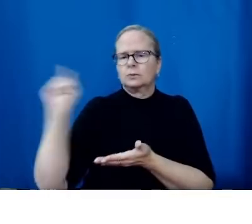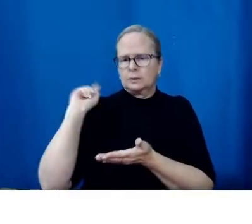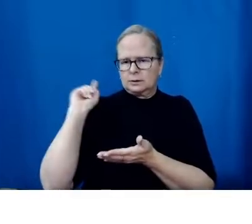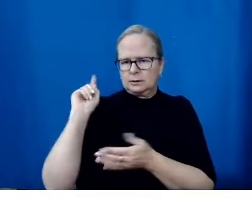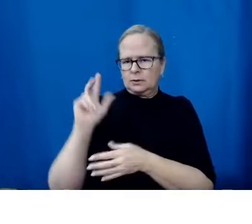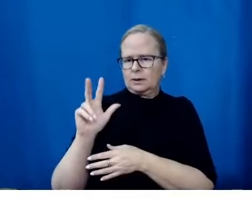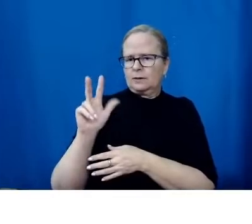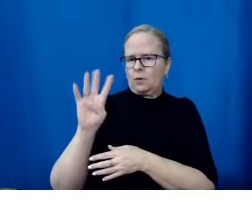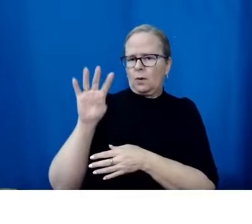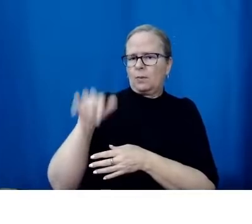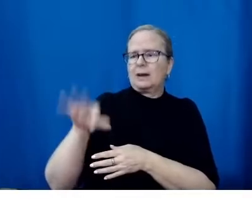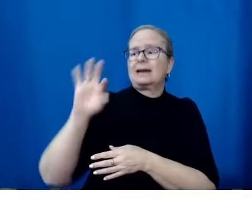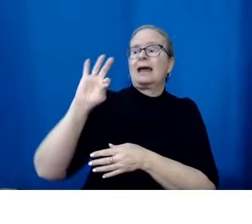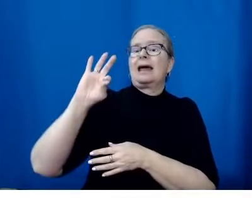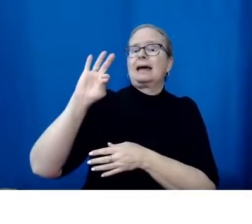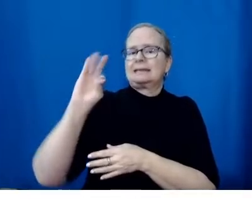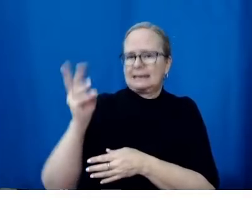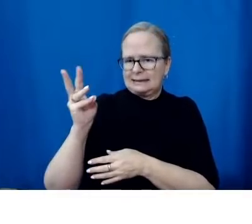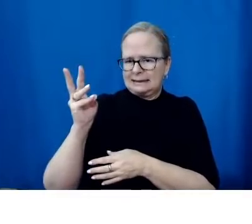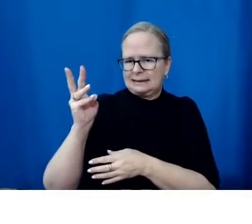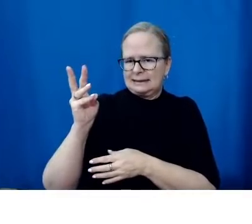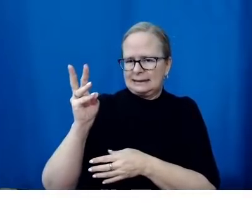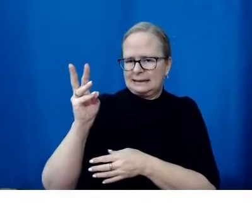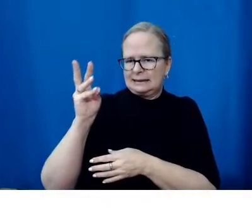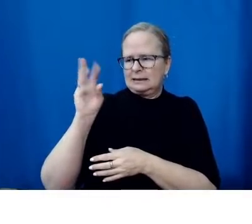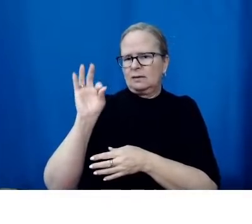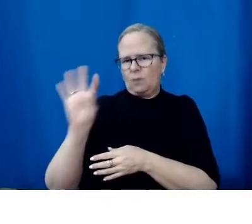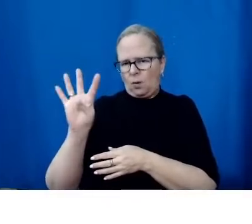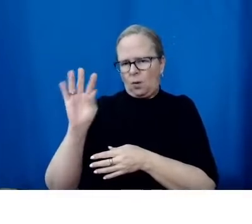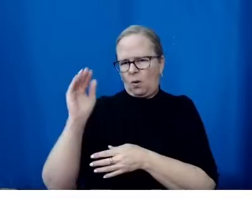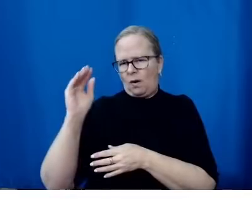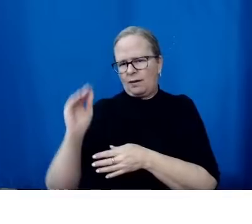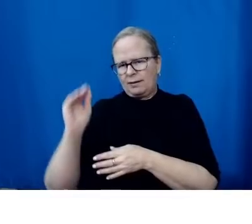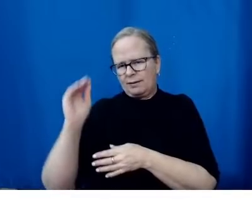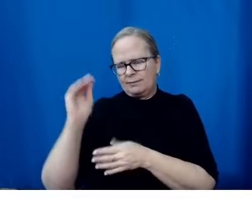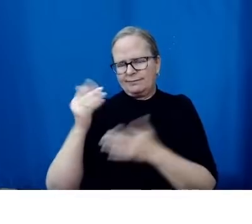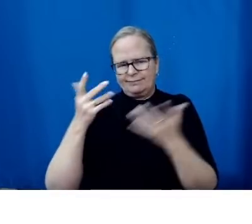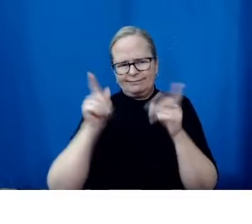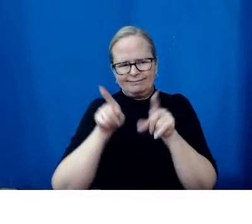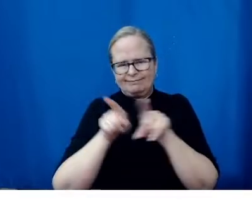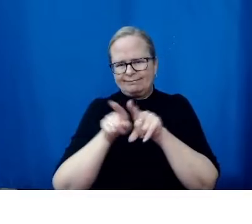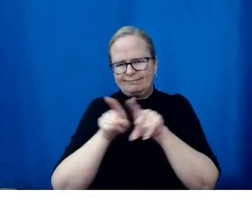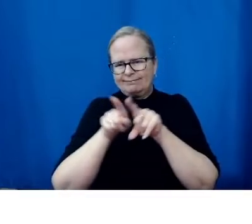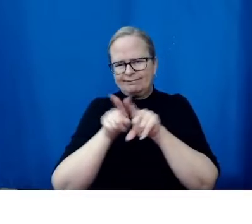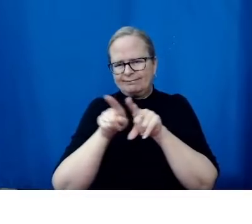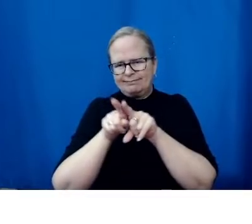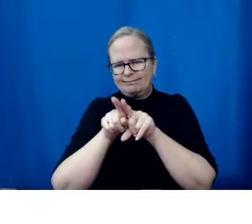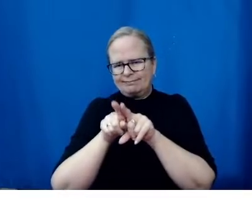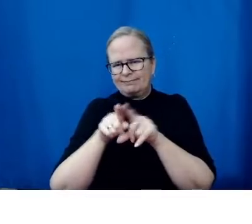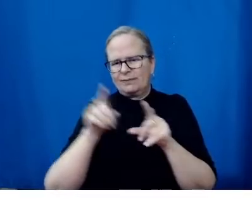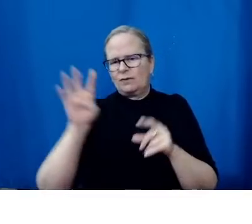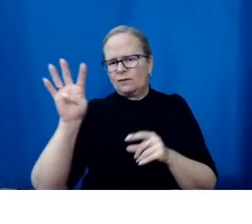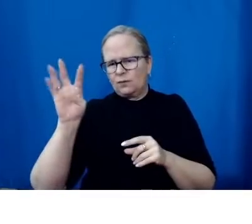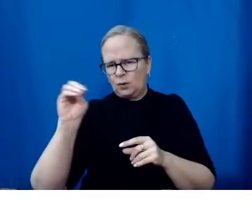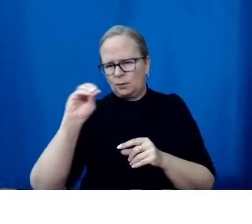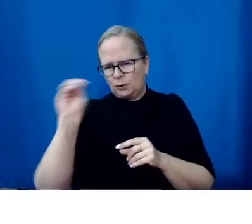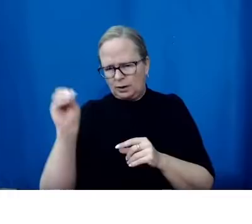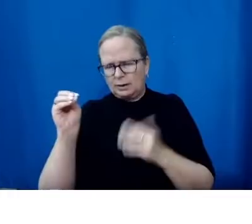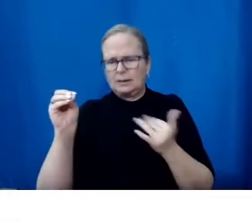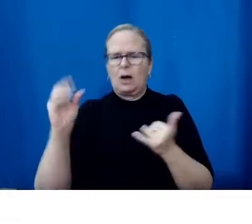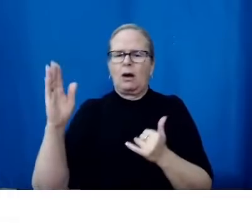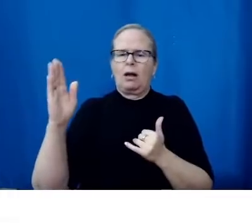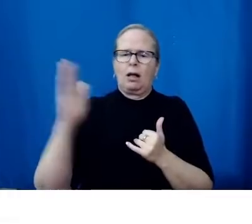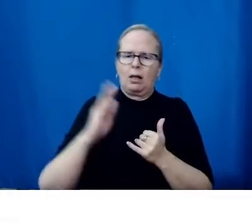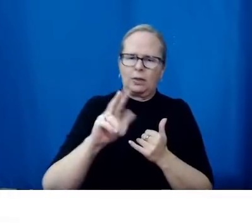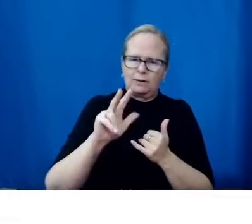34.49%, and last Wednesday was 34.96%. So essentially the same. Like it's trended down from 40 to 35%,